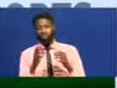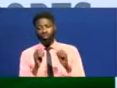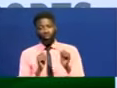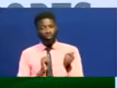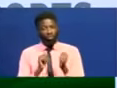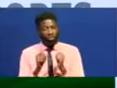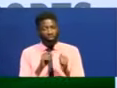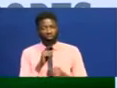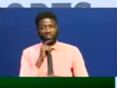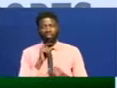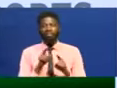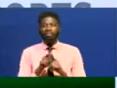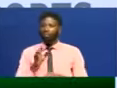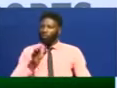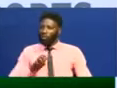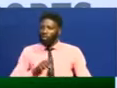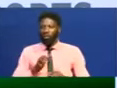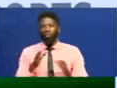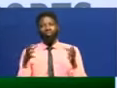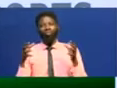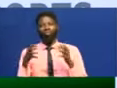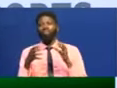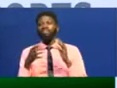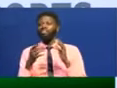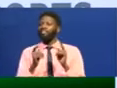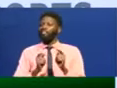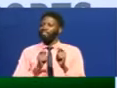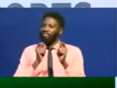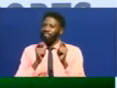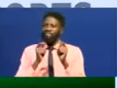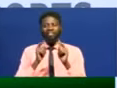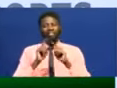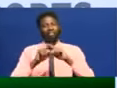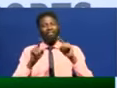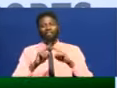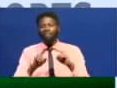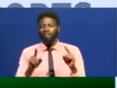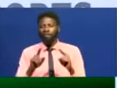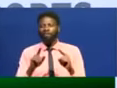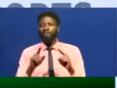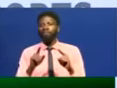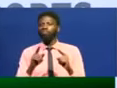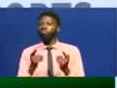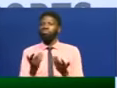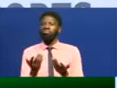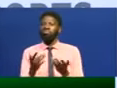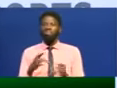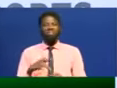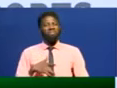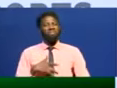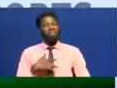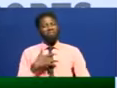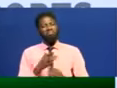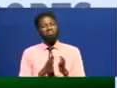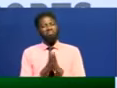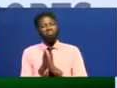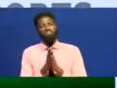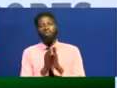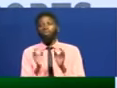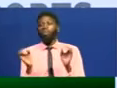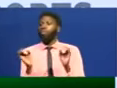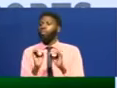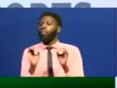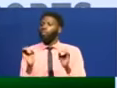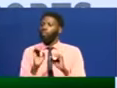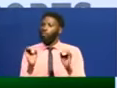alongside our creatives, were unappreciated, they were demotivated, with a poor, erratic,